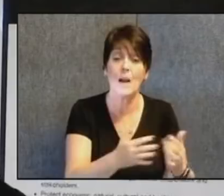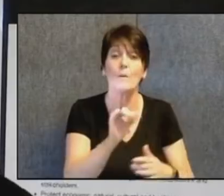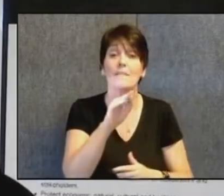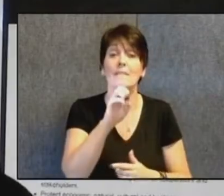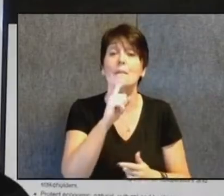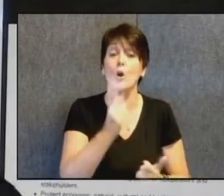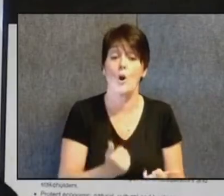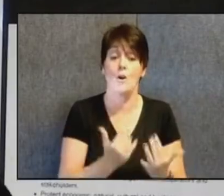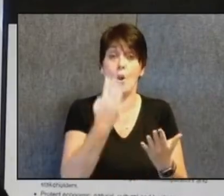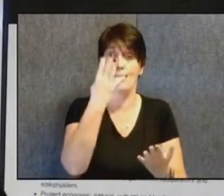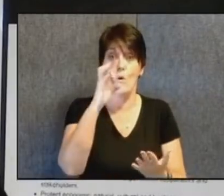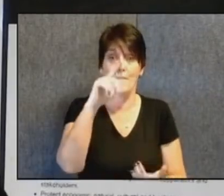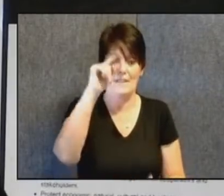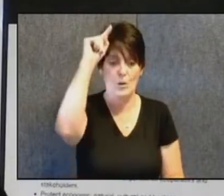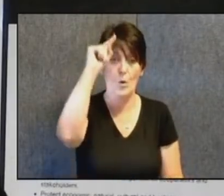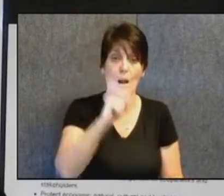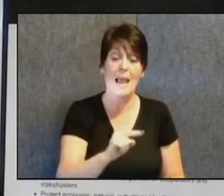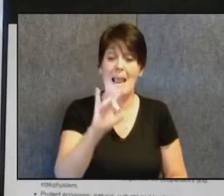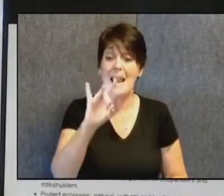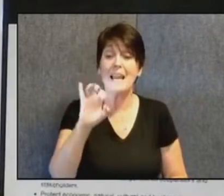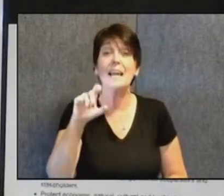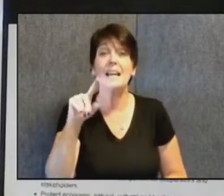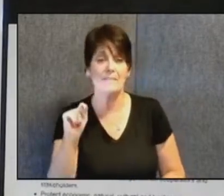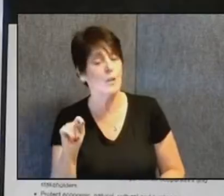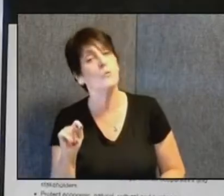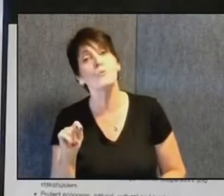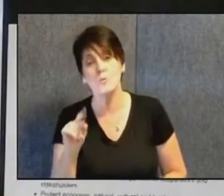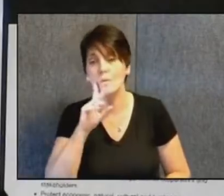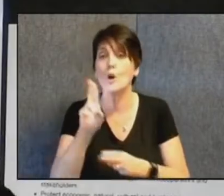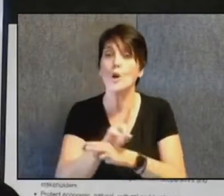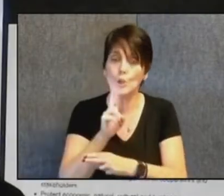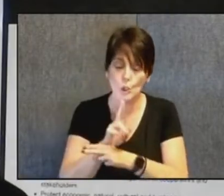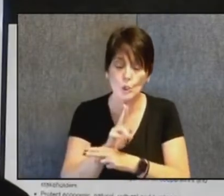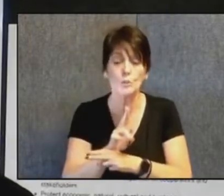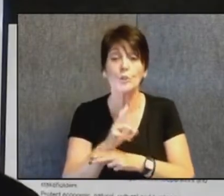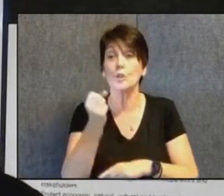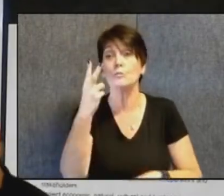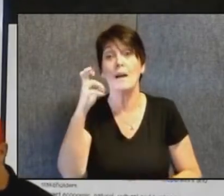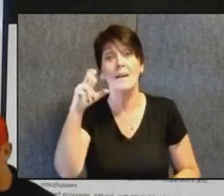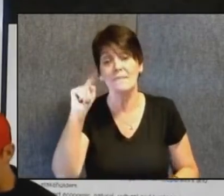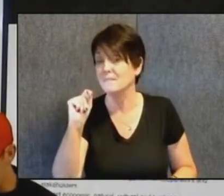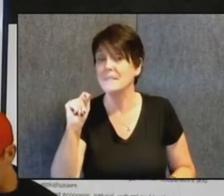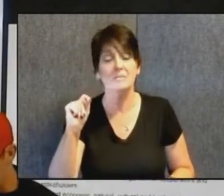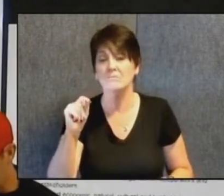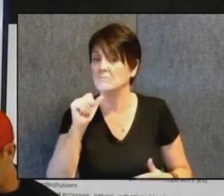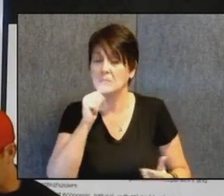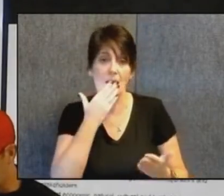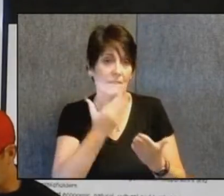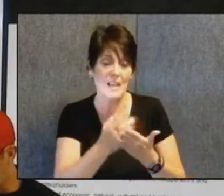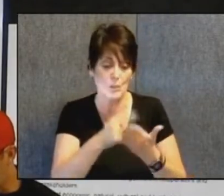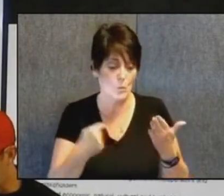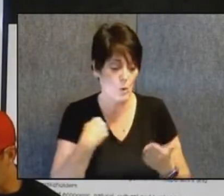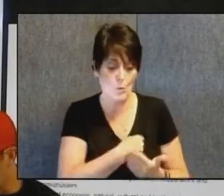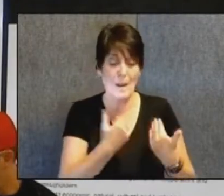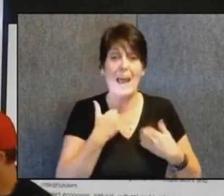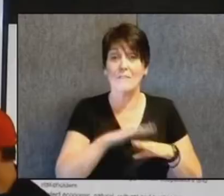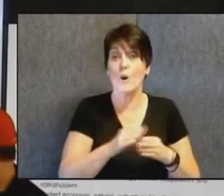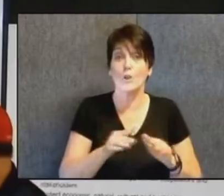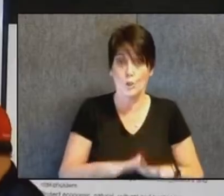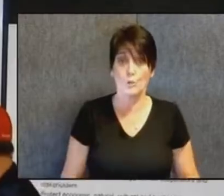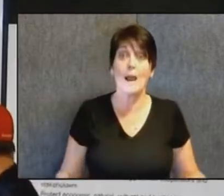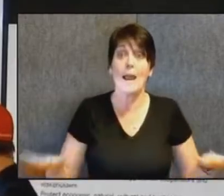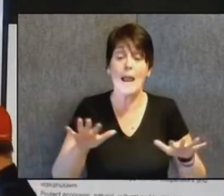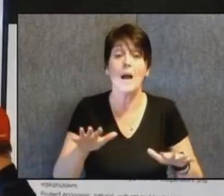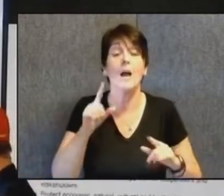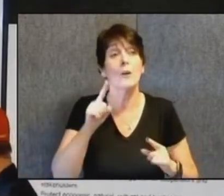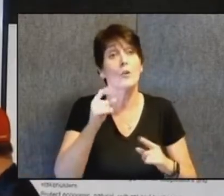or less. 8 feet with mechanized equipment and water, and after 12 feet, we're pretty much ineffective with whatever we have. So in that